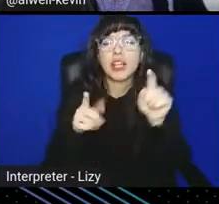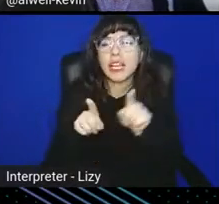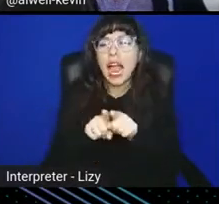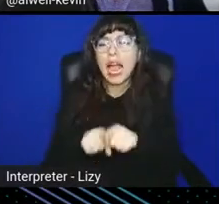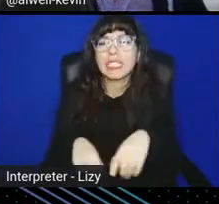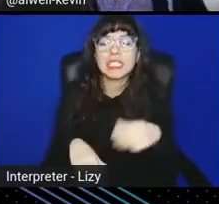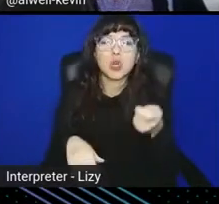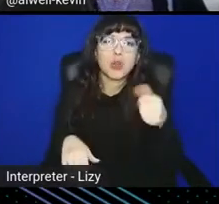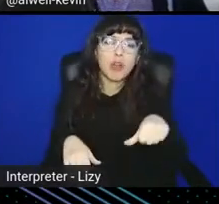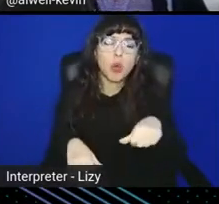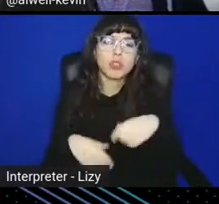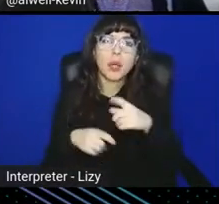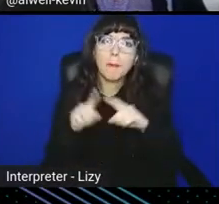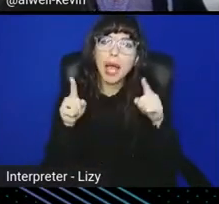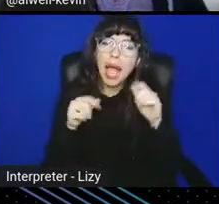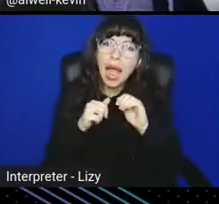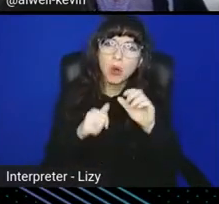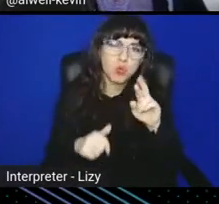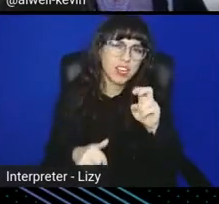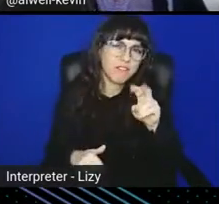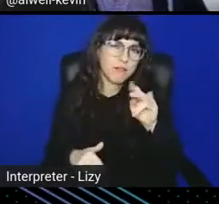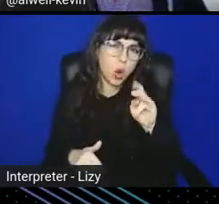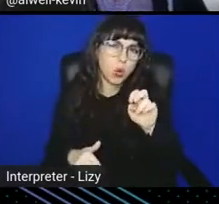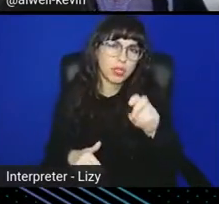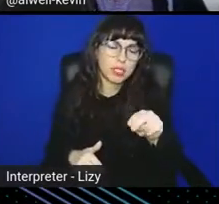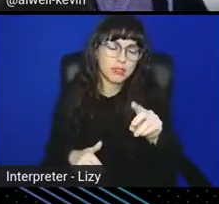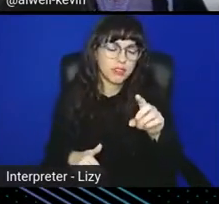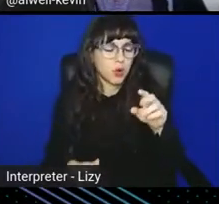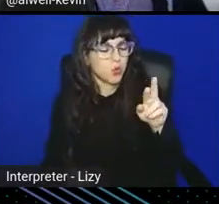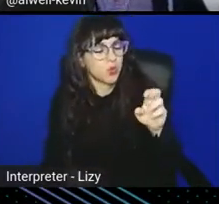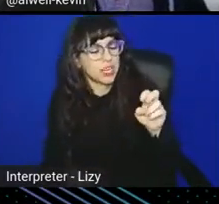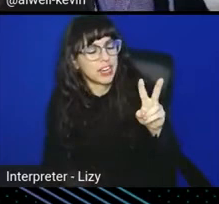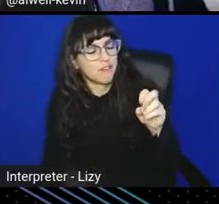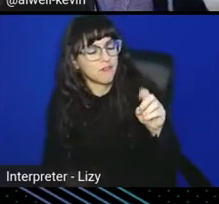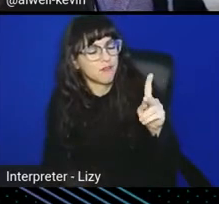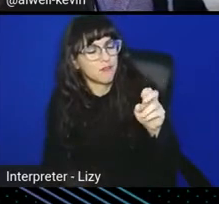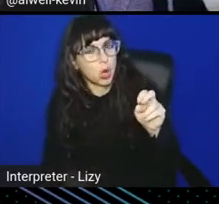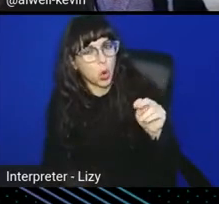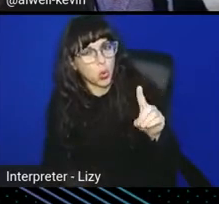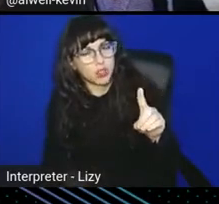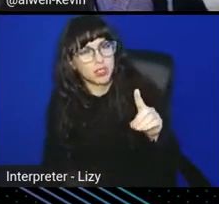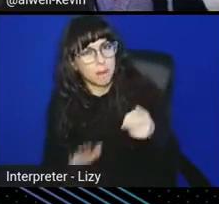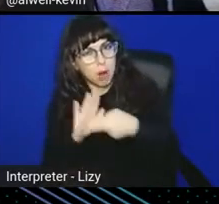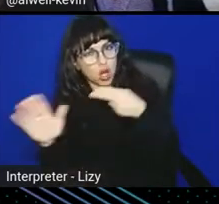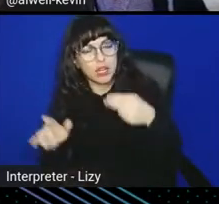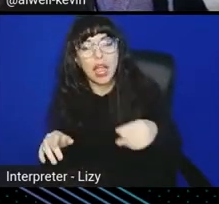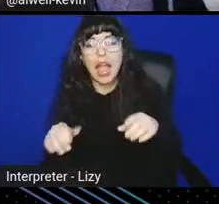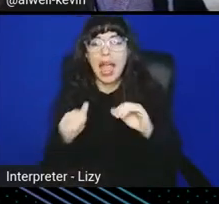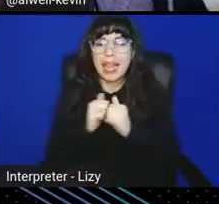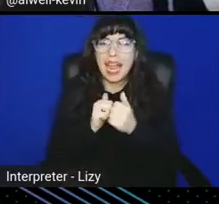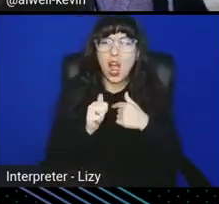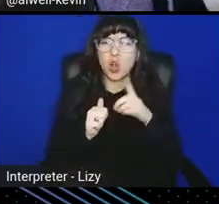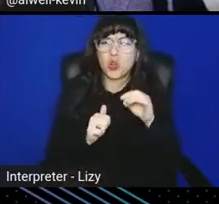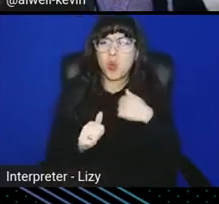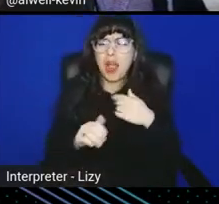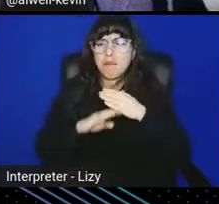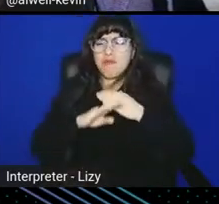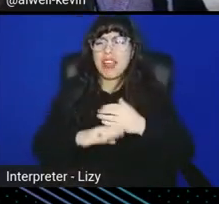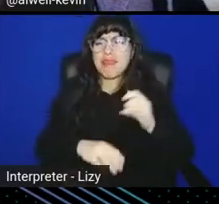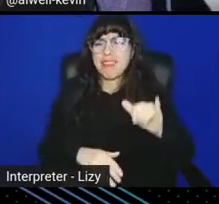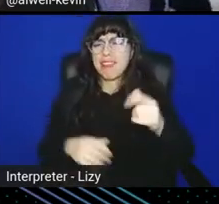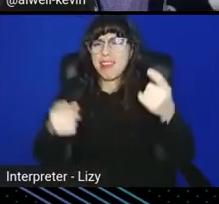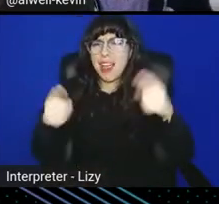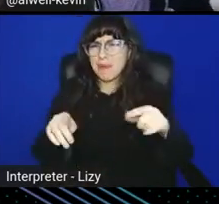but how do I prevent a, let me go ahead and mark this as revoked. And how do I prevent, you know, this from